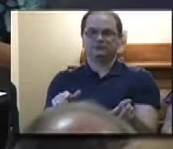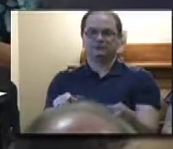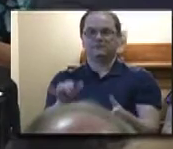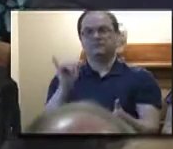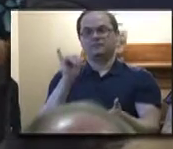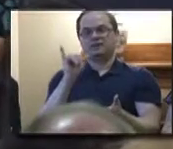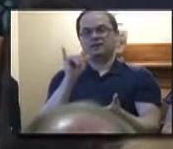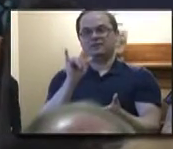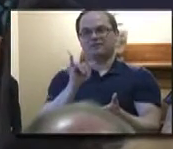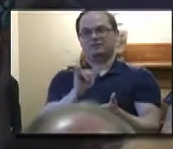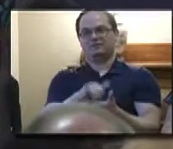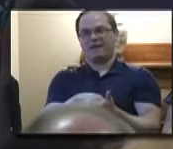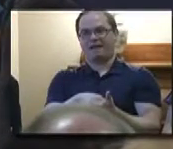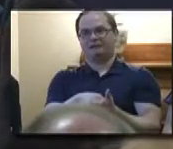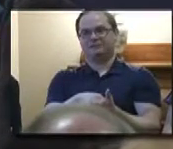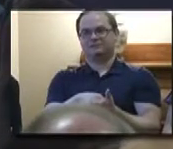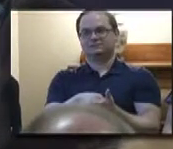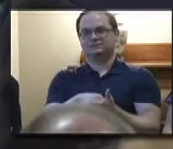you know,